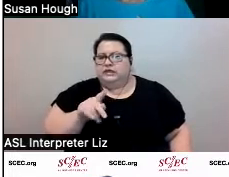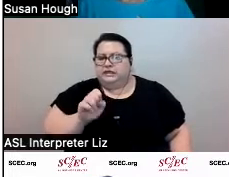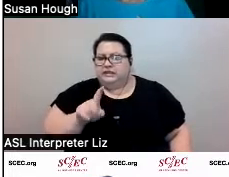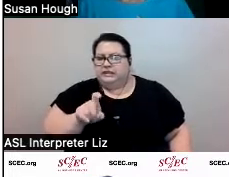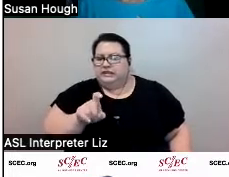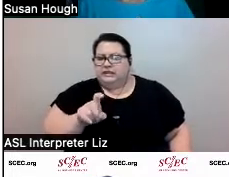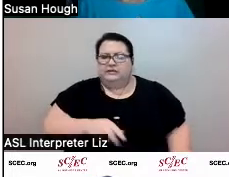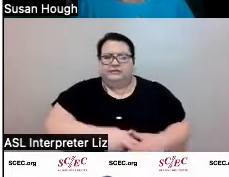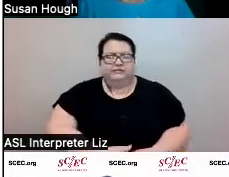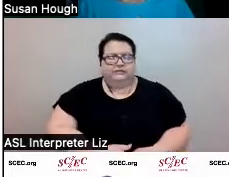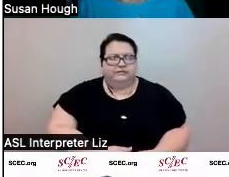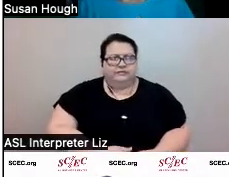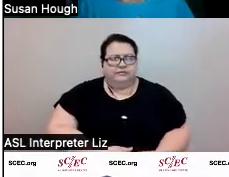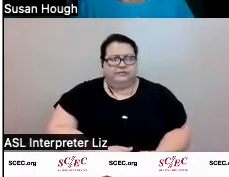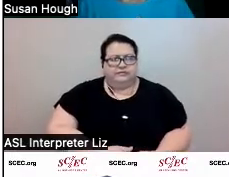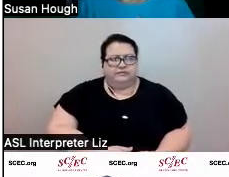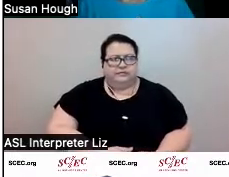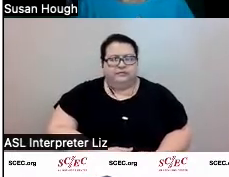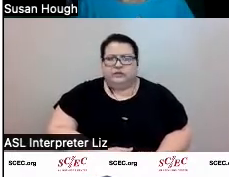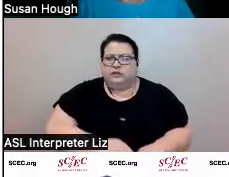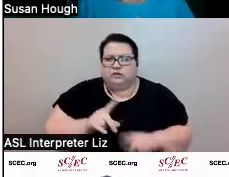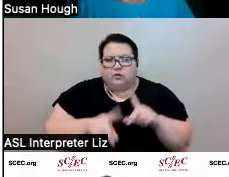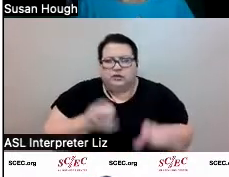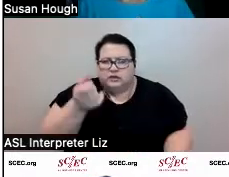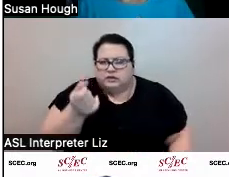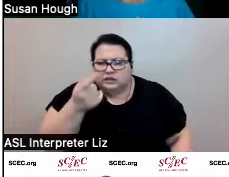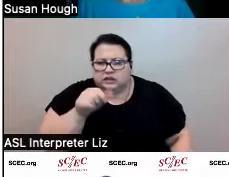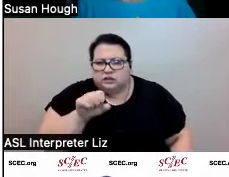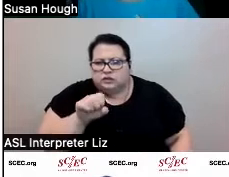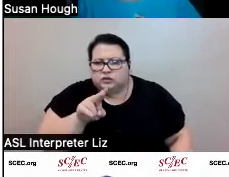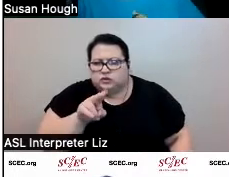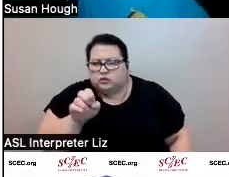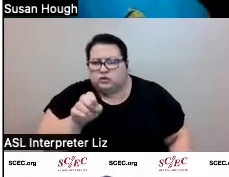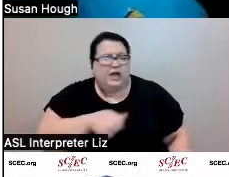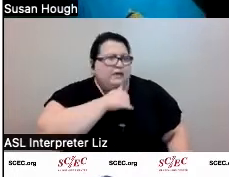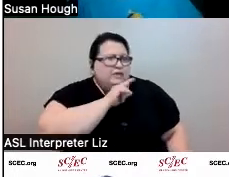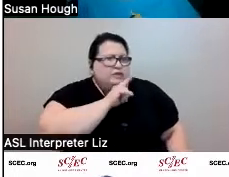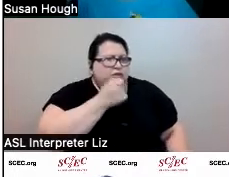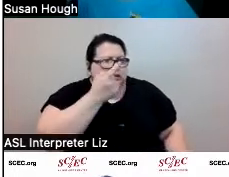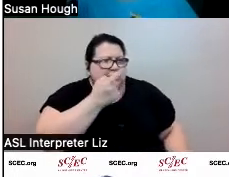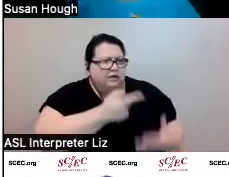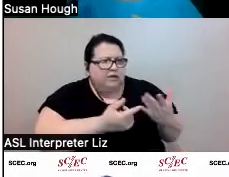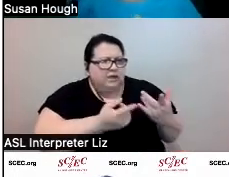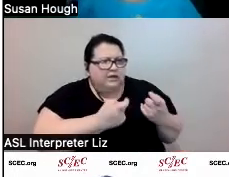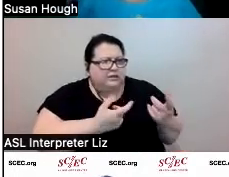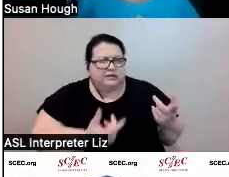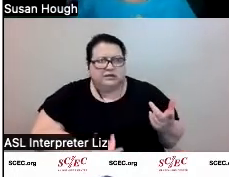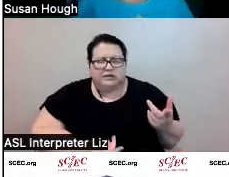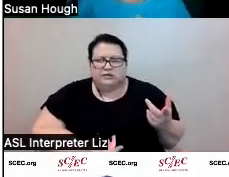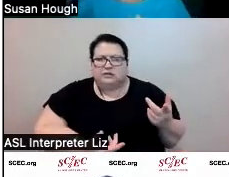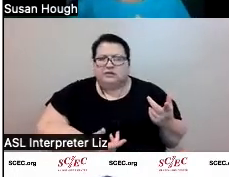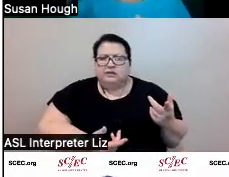So does question, do you understand that question, Sue? I'm not sure I understand what's being asked.